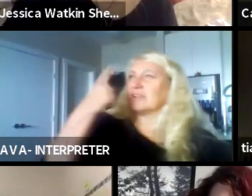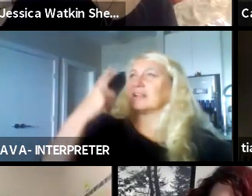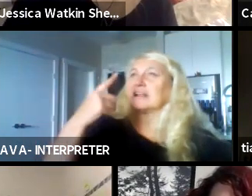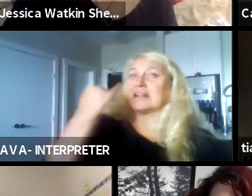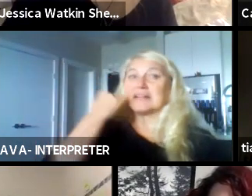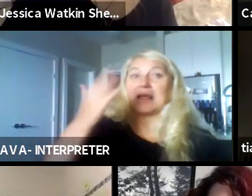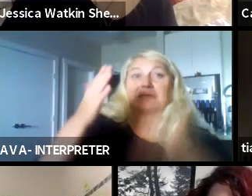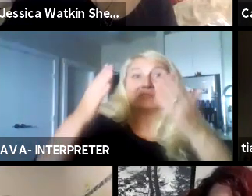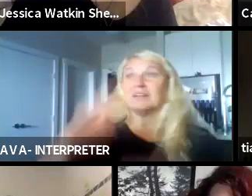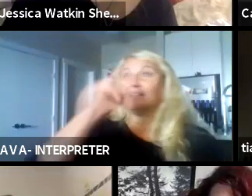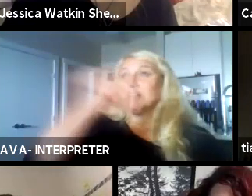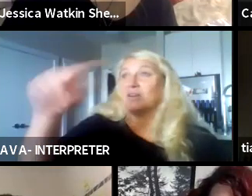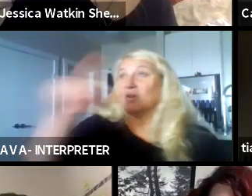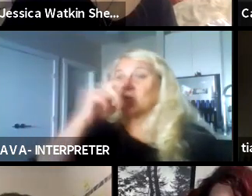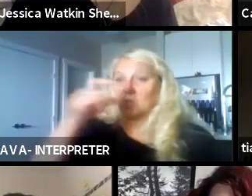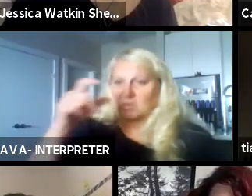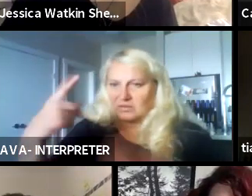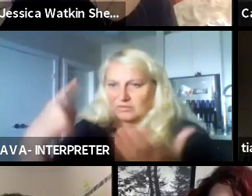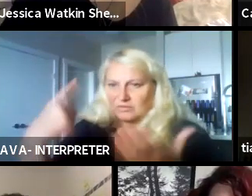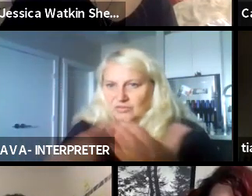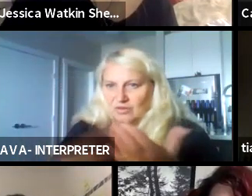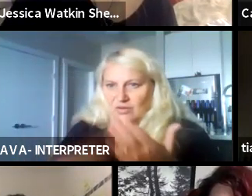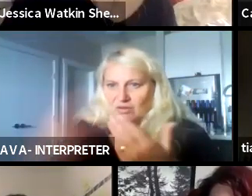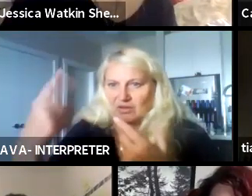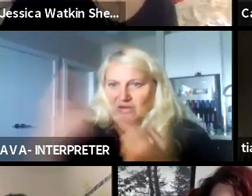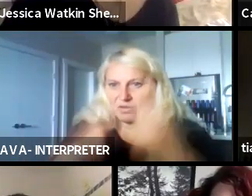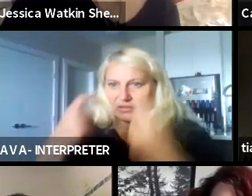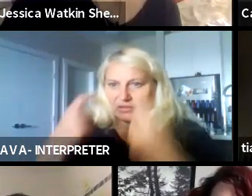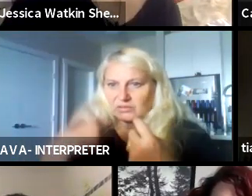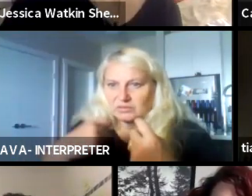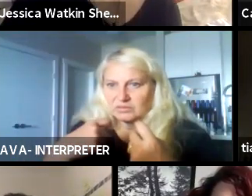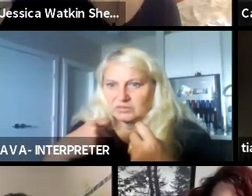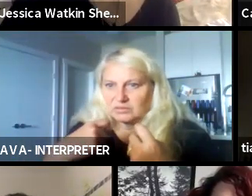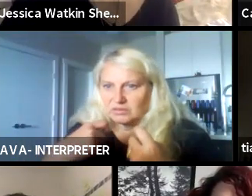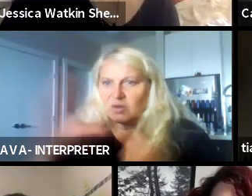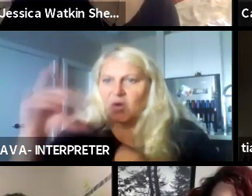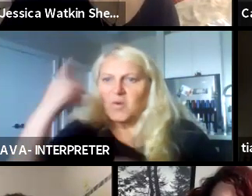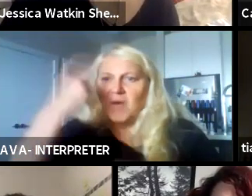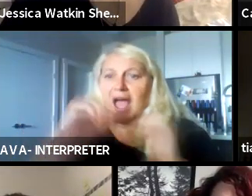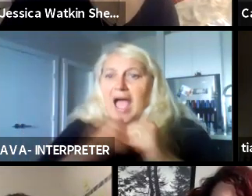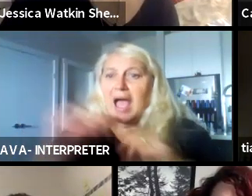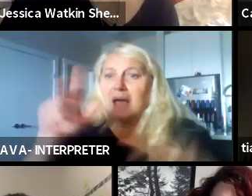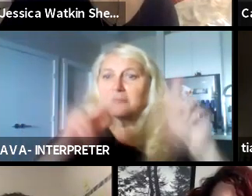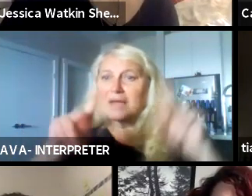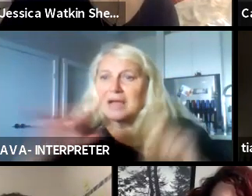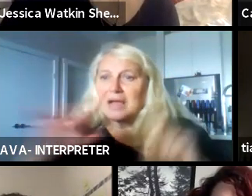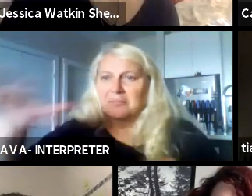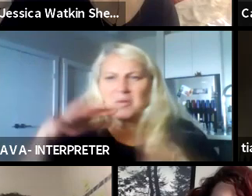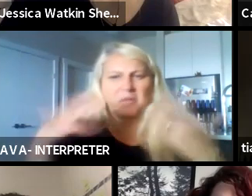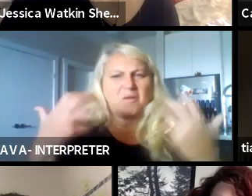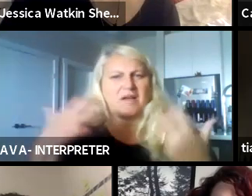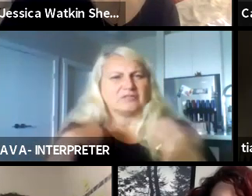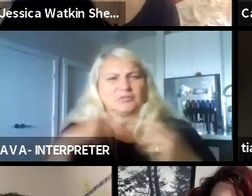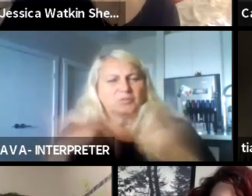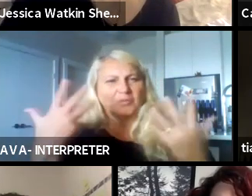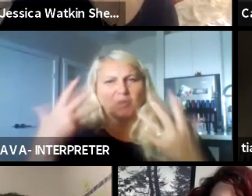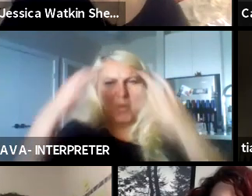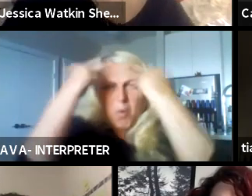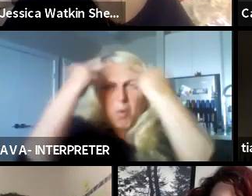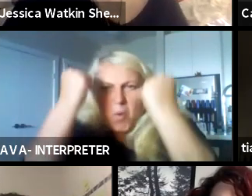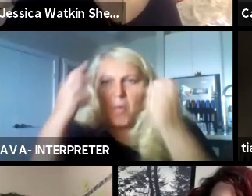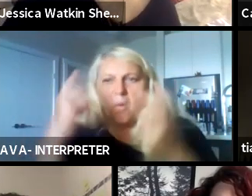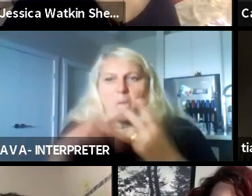these sorts of radical, crypt-centered spaces? Any wisdom to share and how to co-create these spaces or